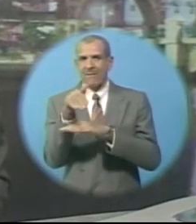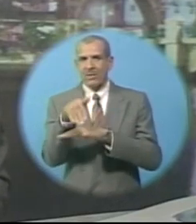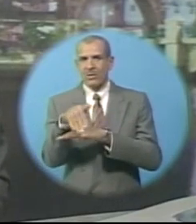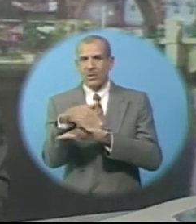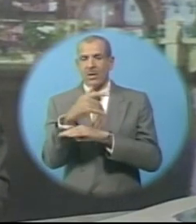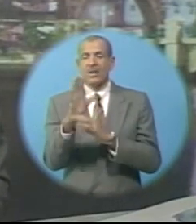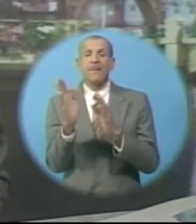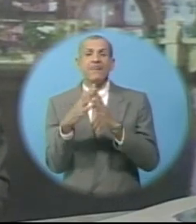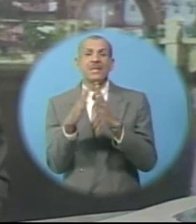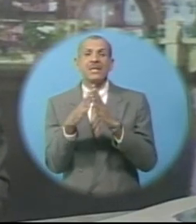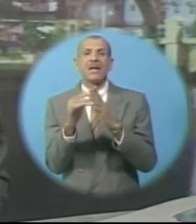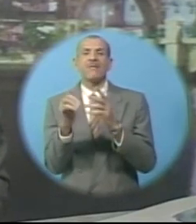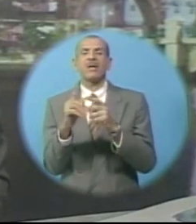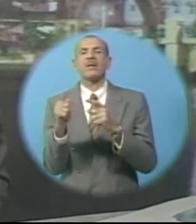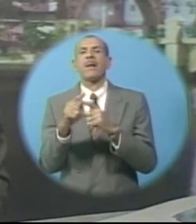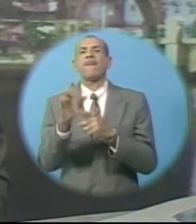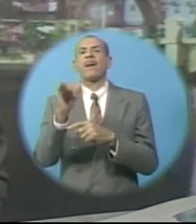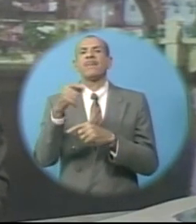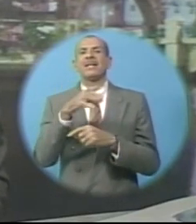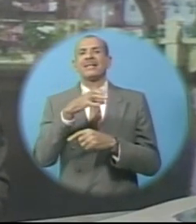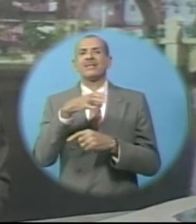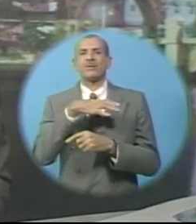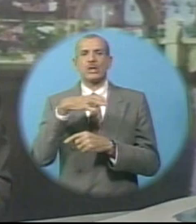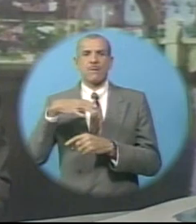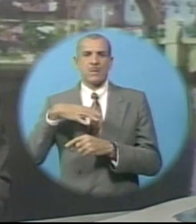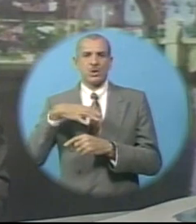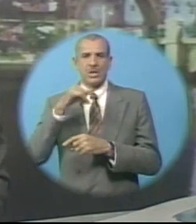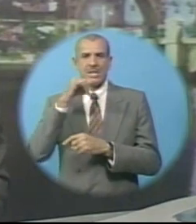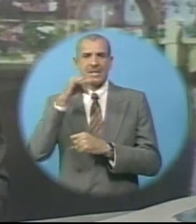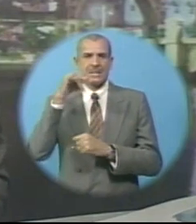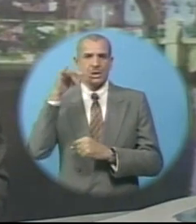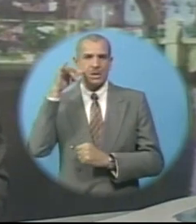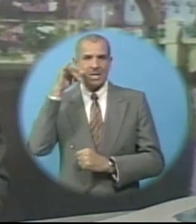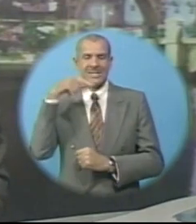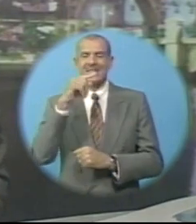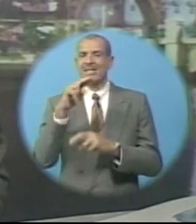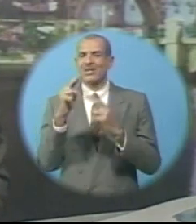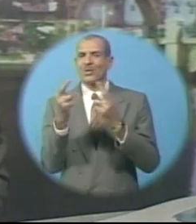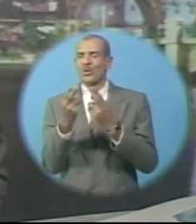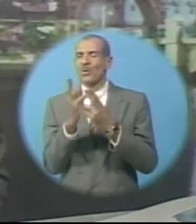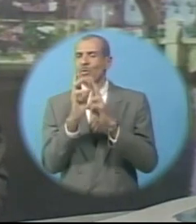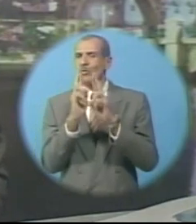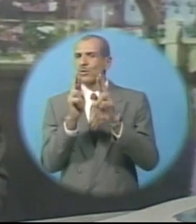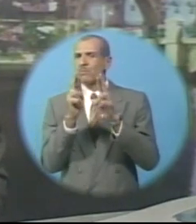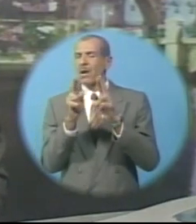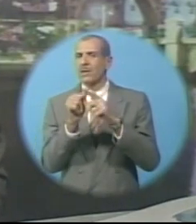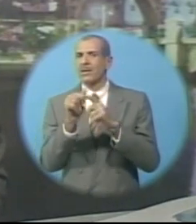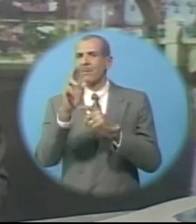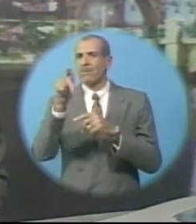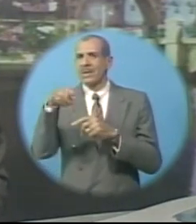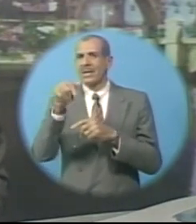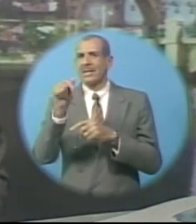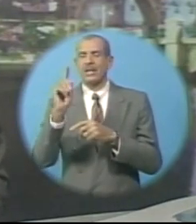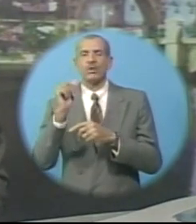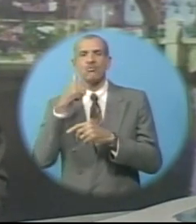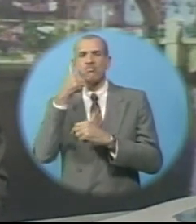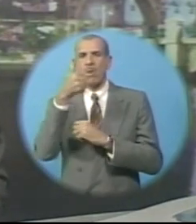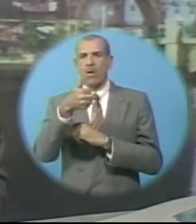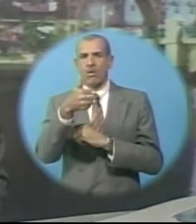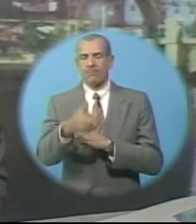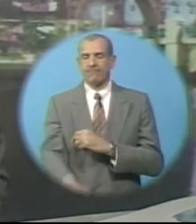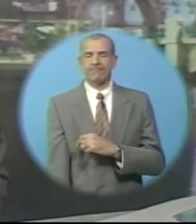meeting of the Public Service Commission yesterday. She says the union will be responding to the PAD by tomorrow.